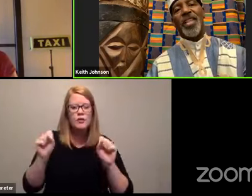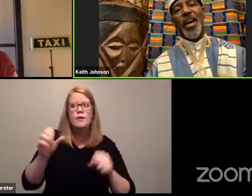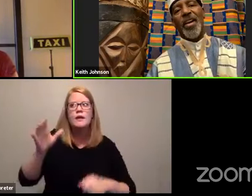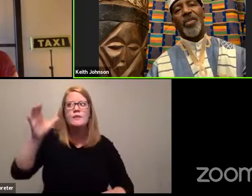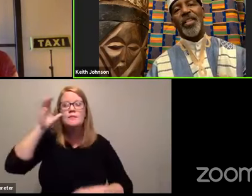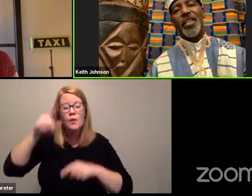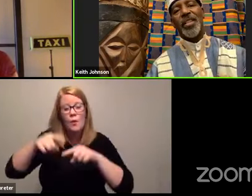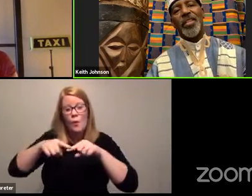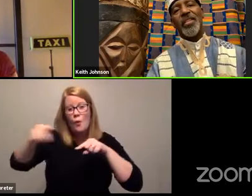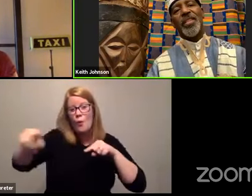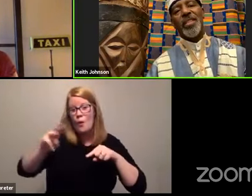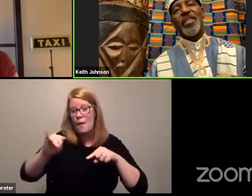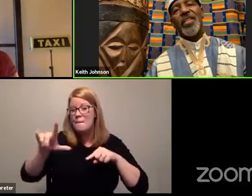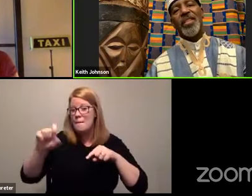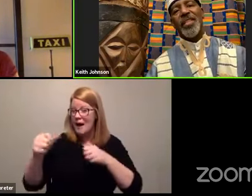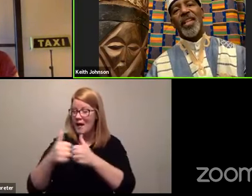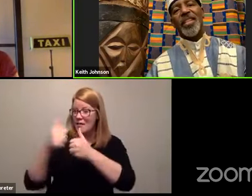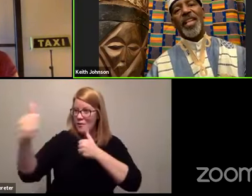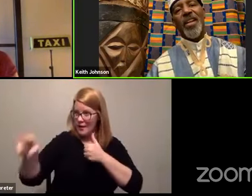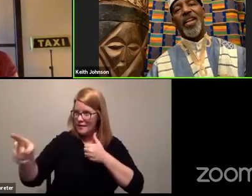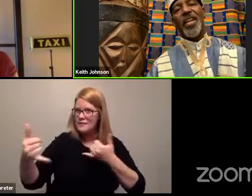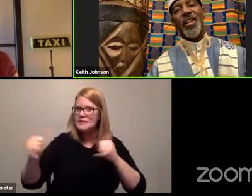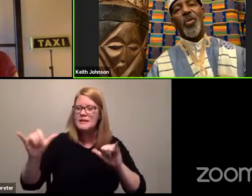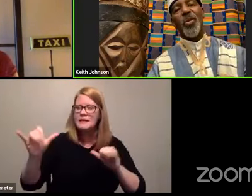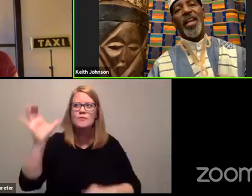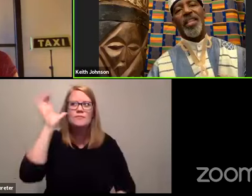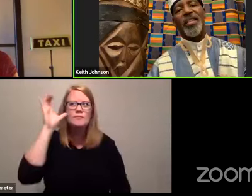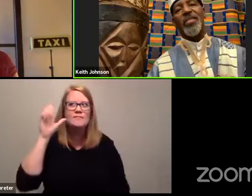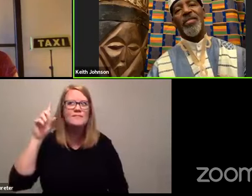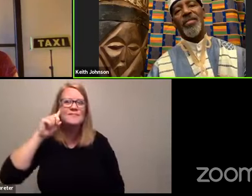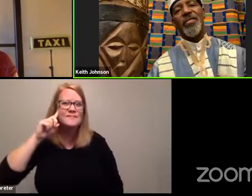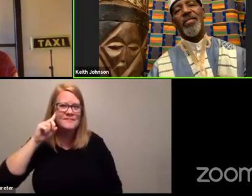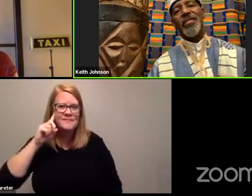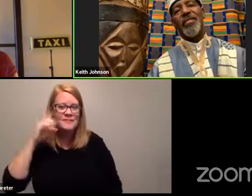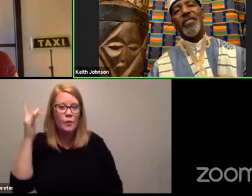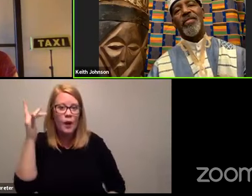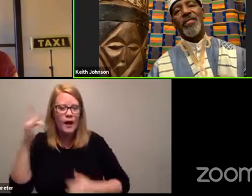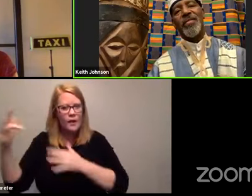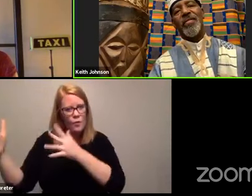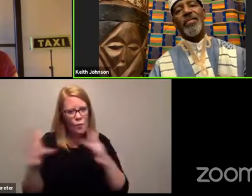drum sound is carried in the wind.